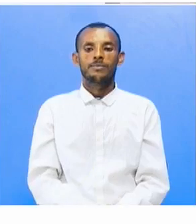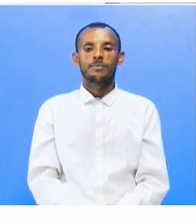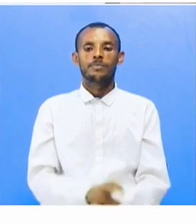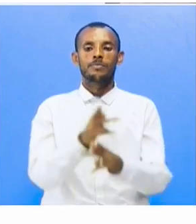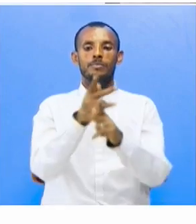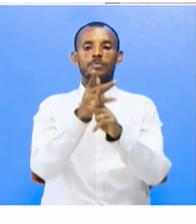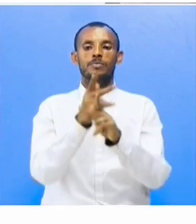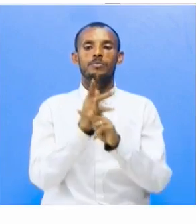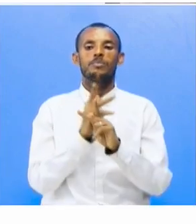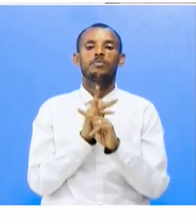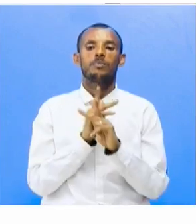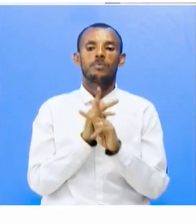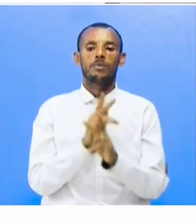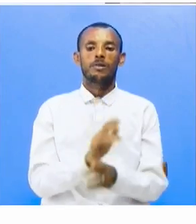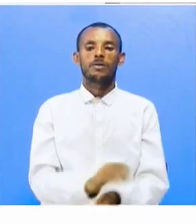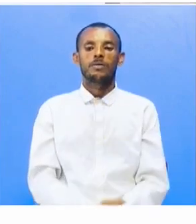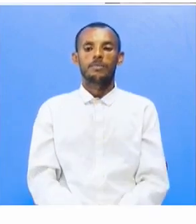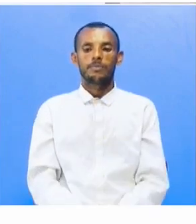borrowed.